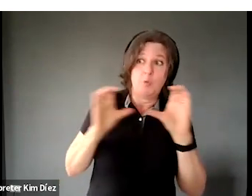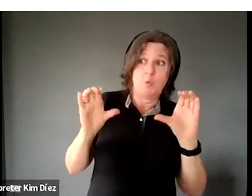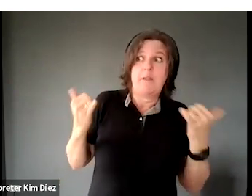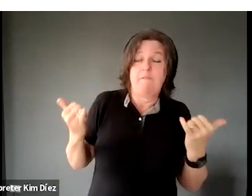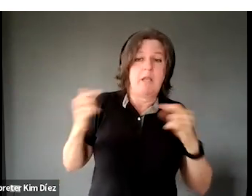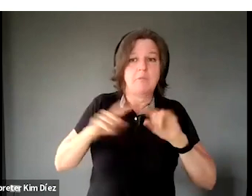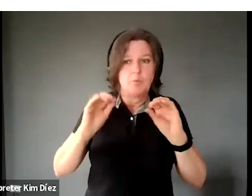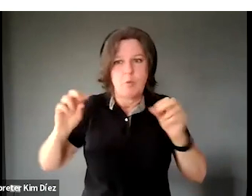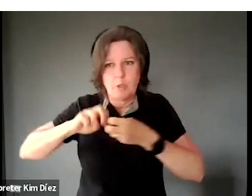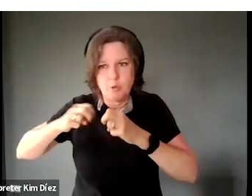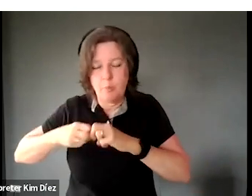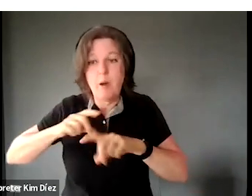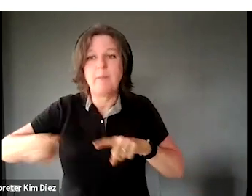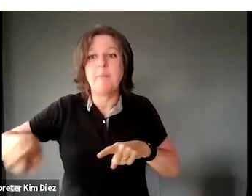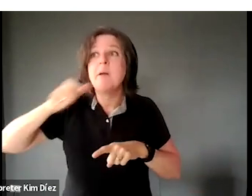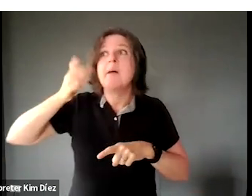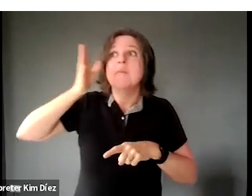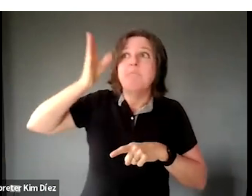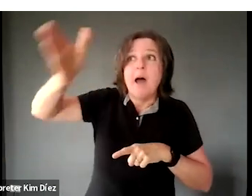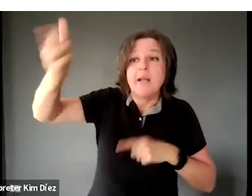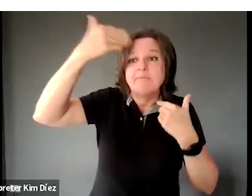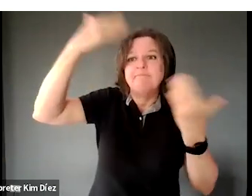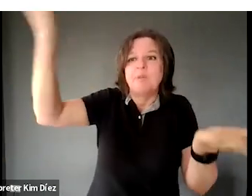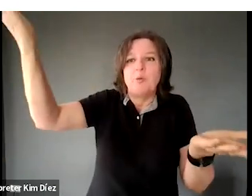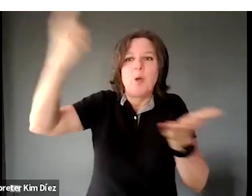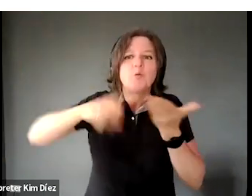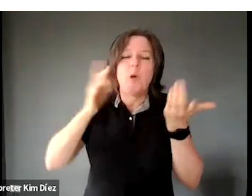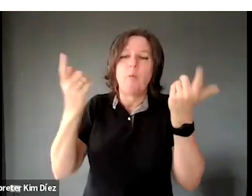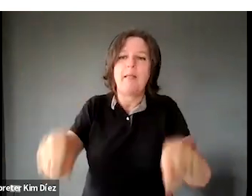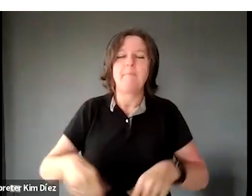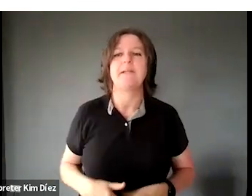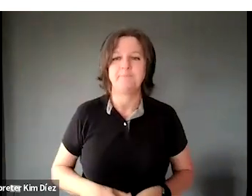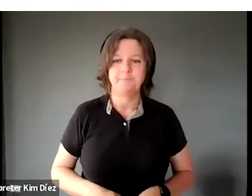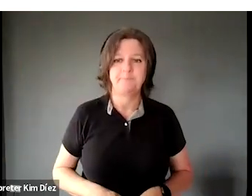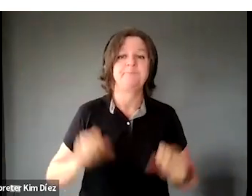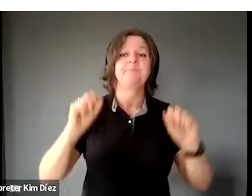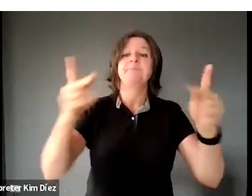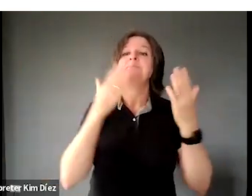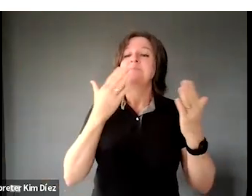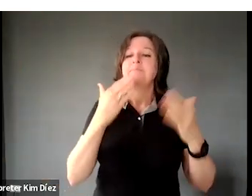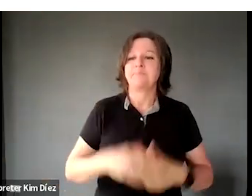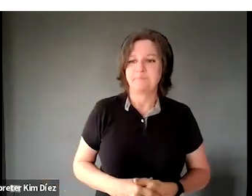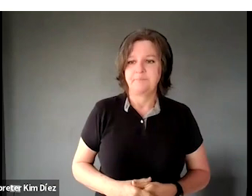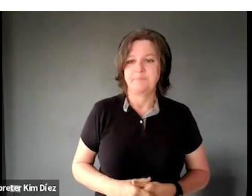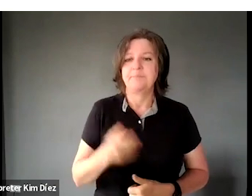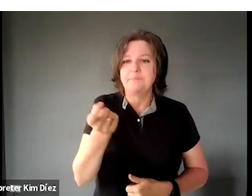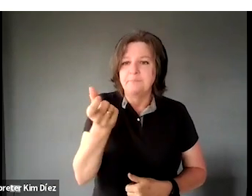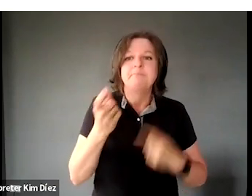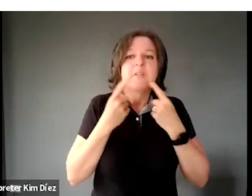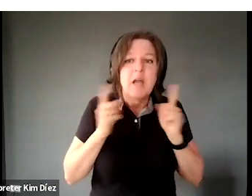demand any analysis or certificates, so there's no problems. So who knows in the near future what will happen?